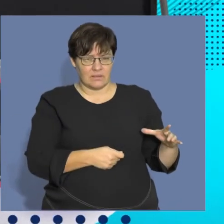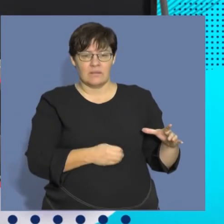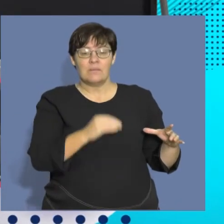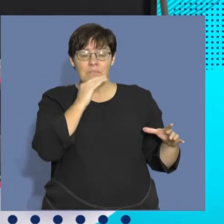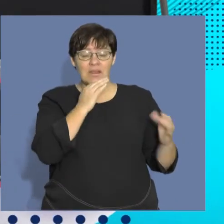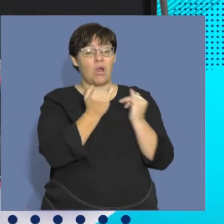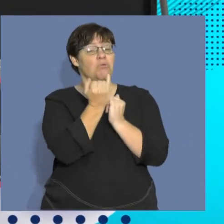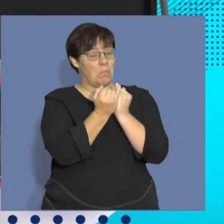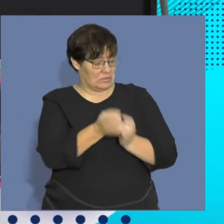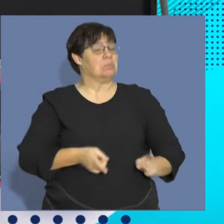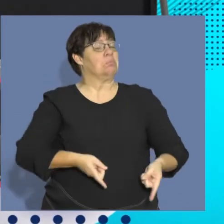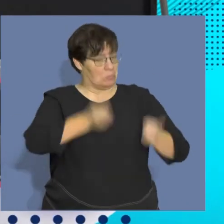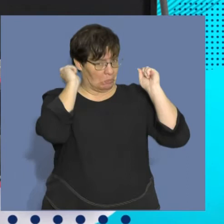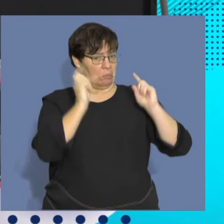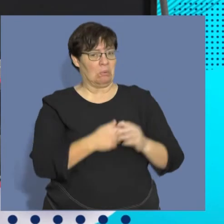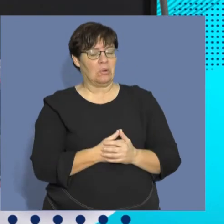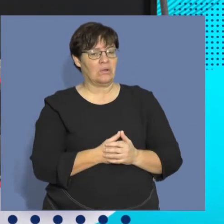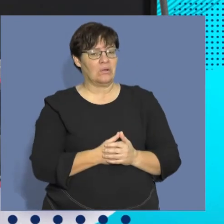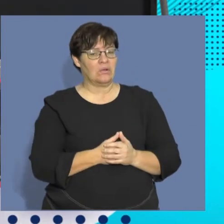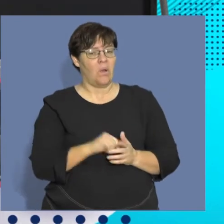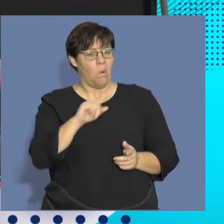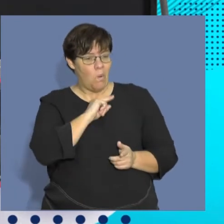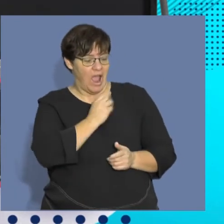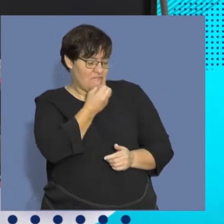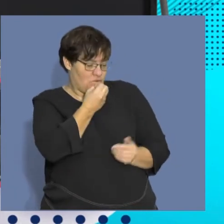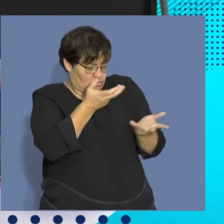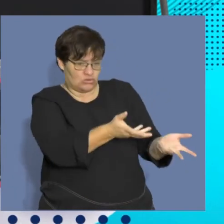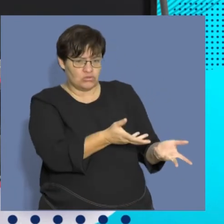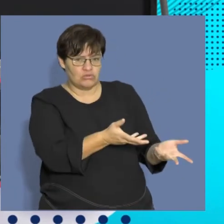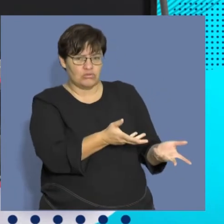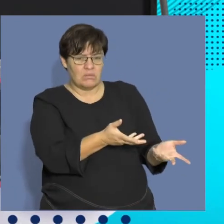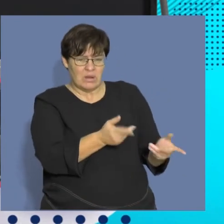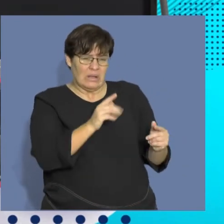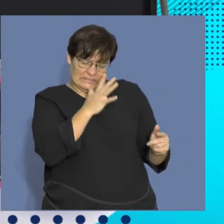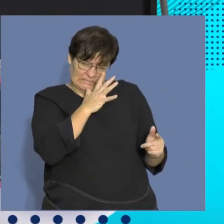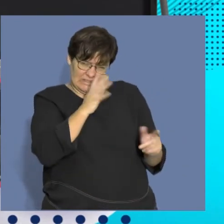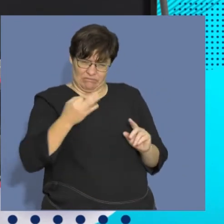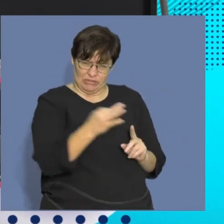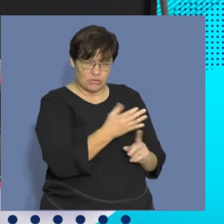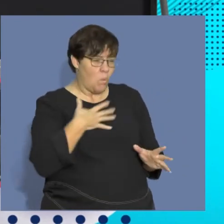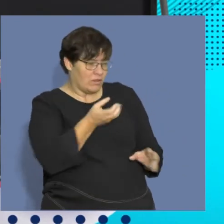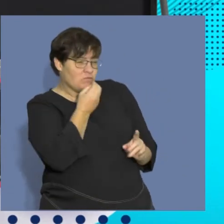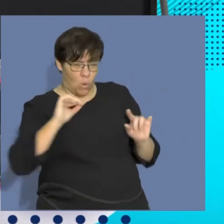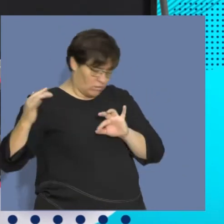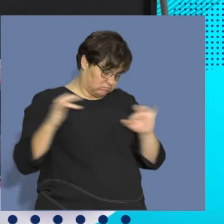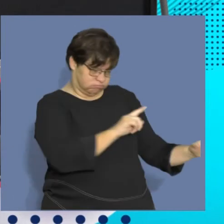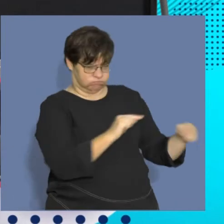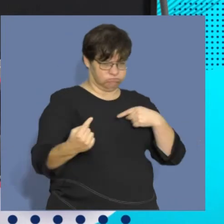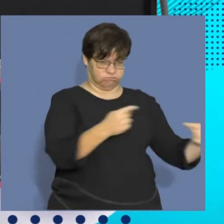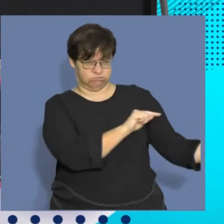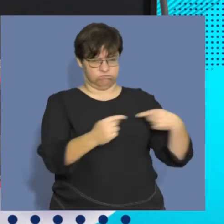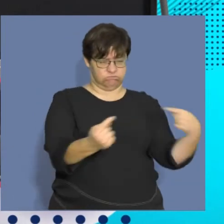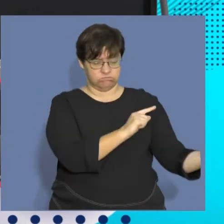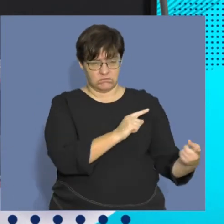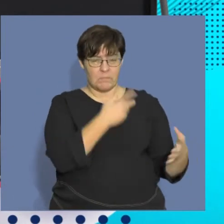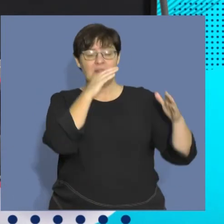means that competition is going to be rife. Competition is going to be strong. And that is going